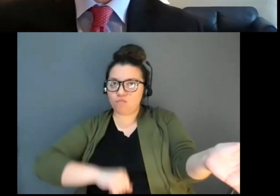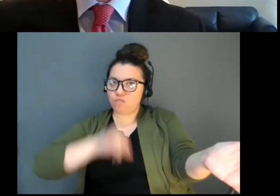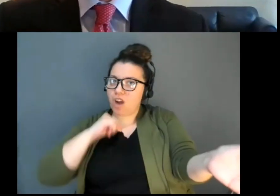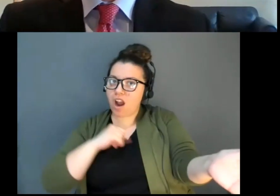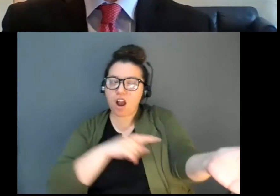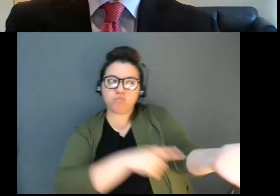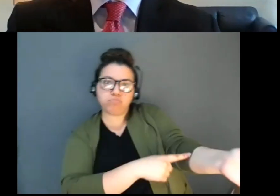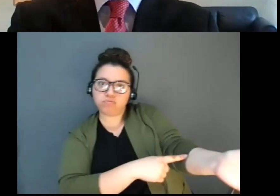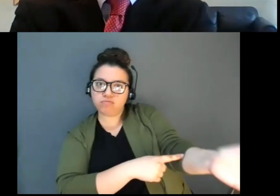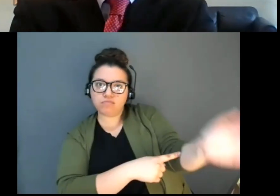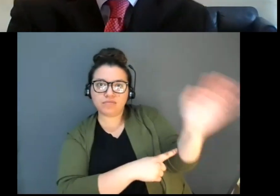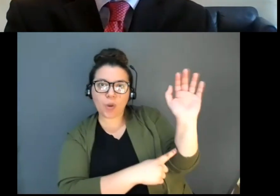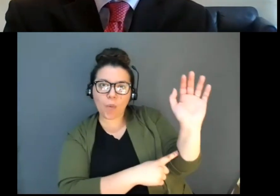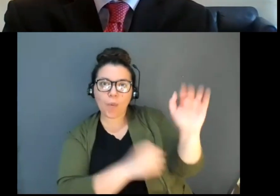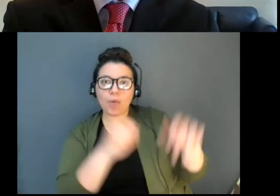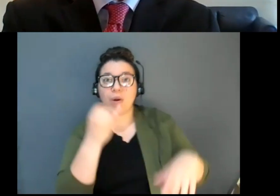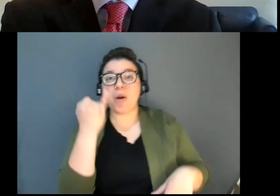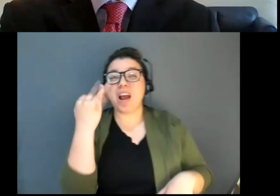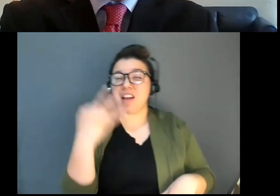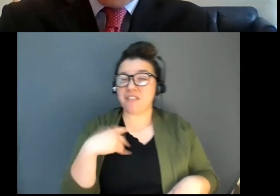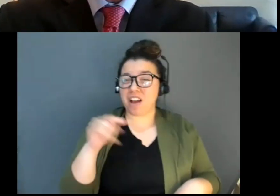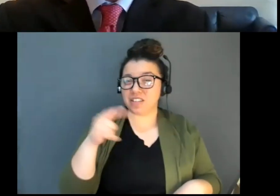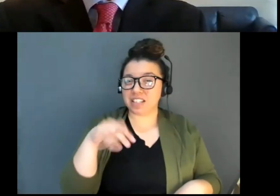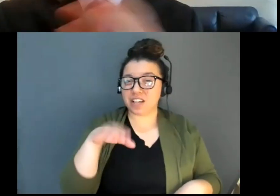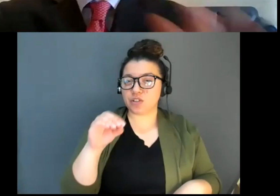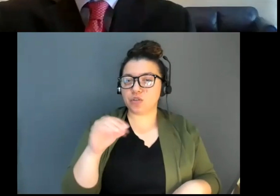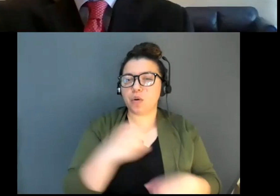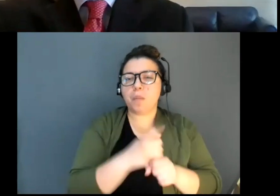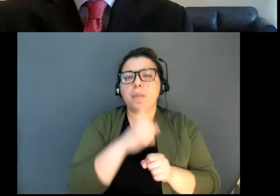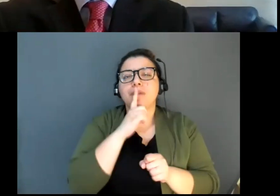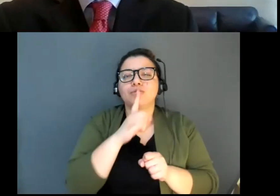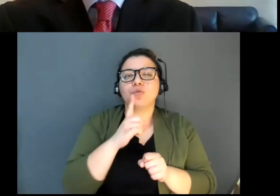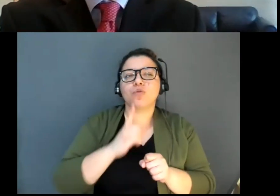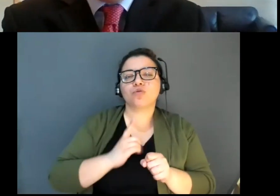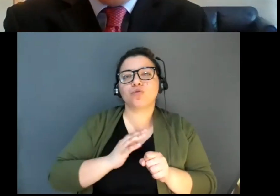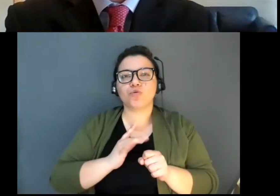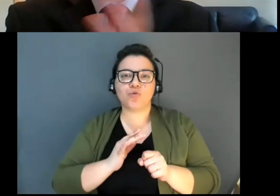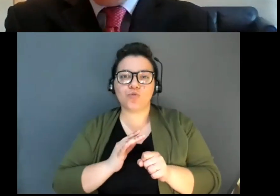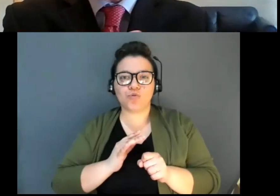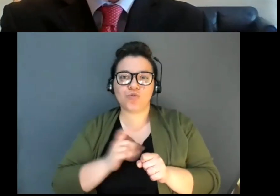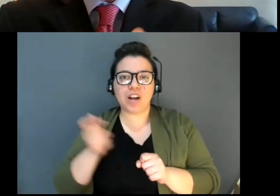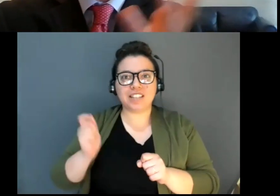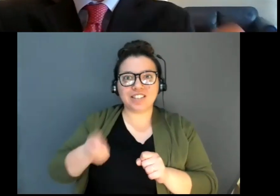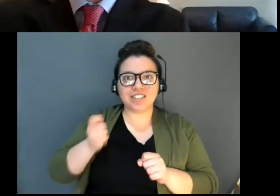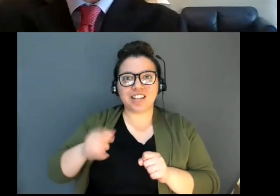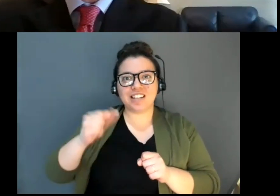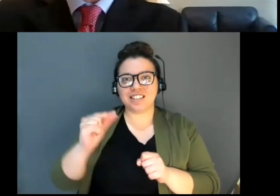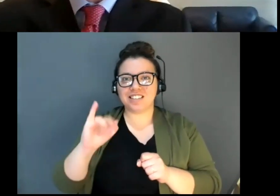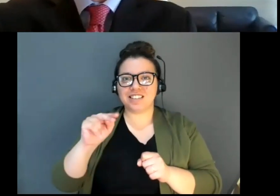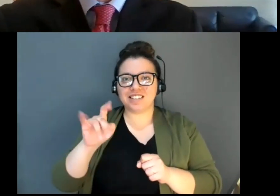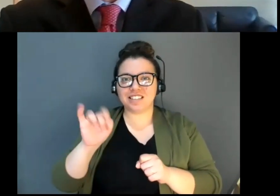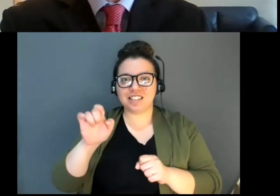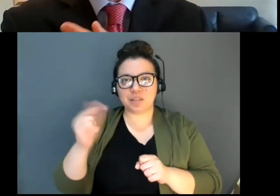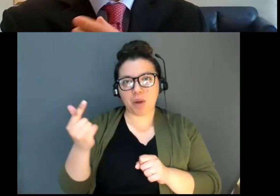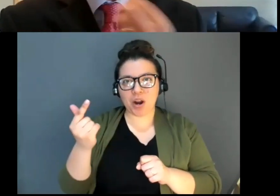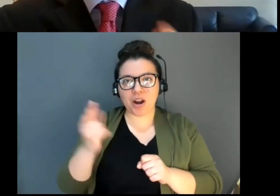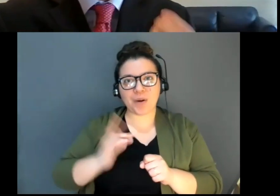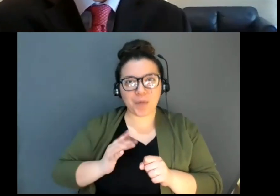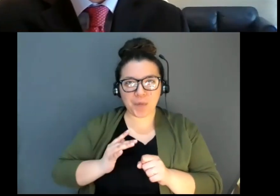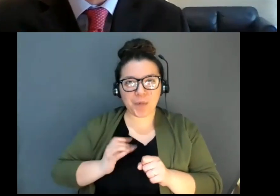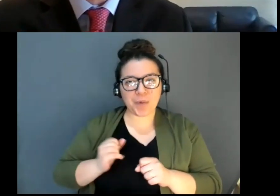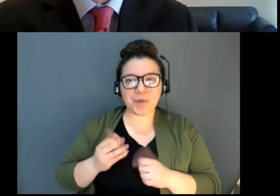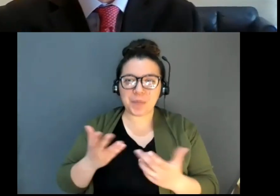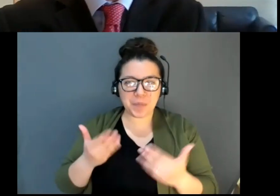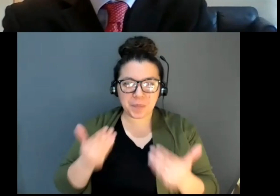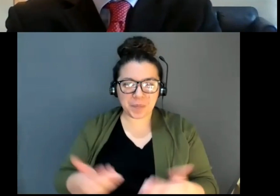a tattoo, at least make sure it's tasteful. Okay. Or cool, or Justice Ginsburg. That's a cool one. Okay, so what about do you